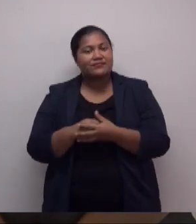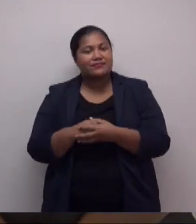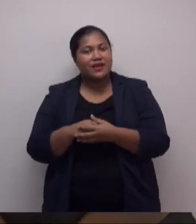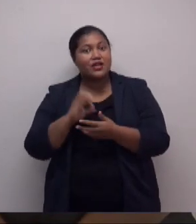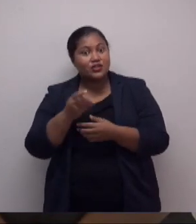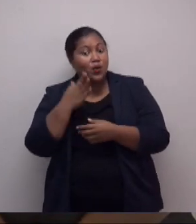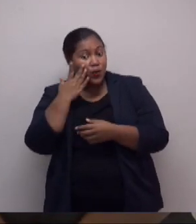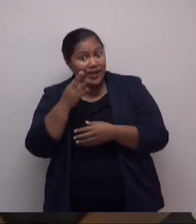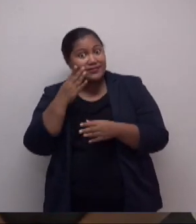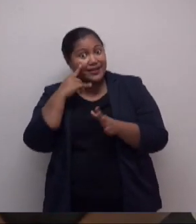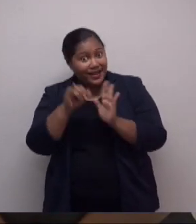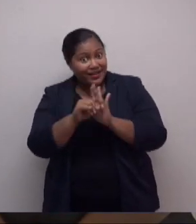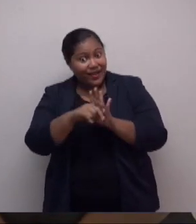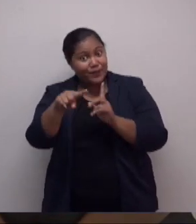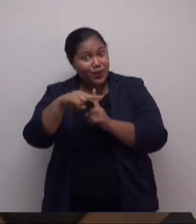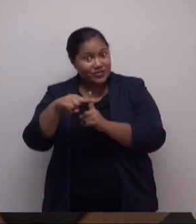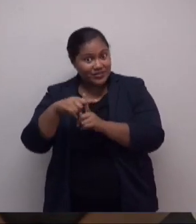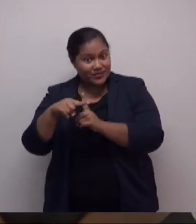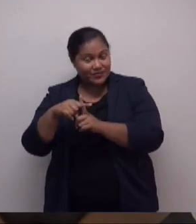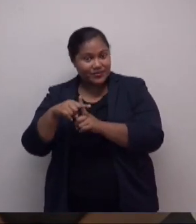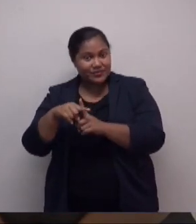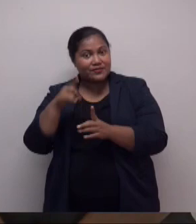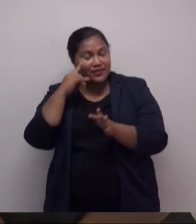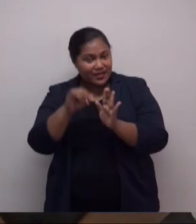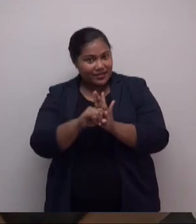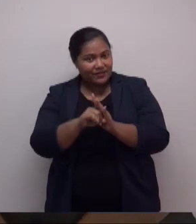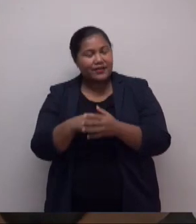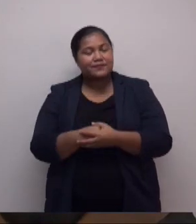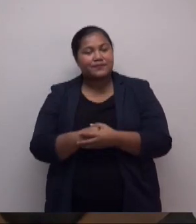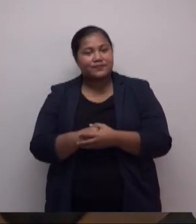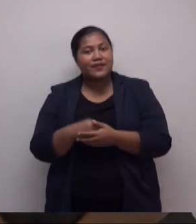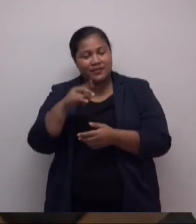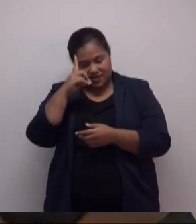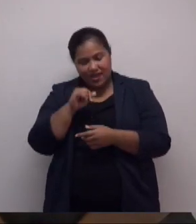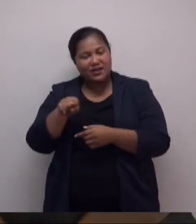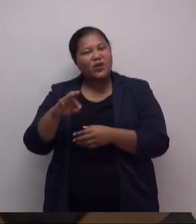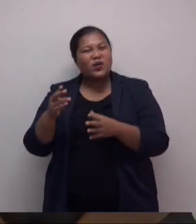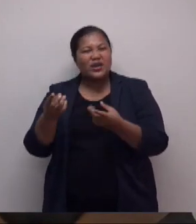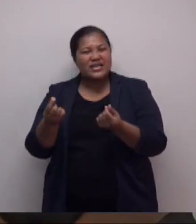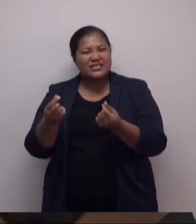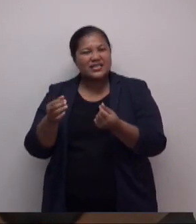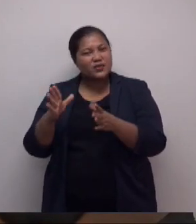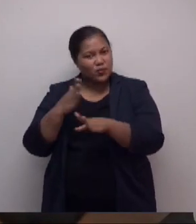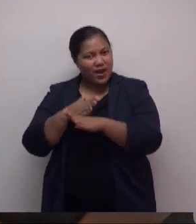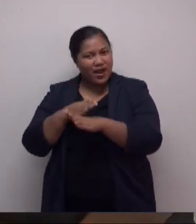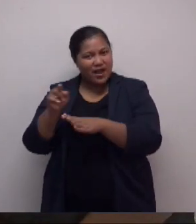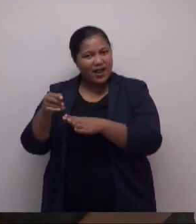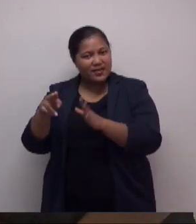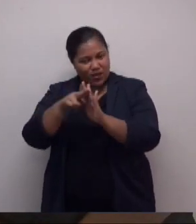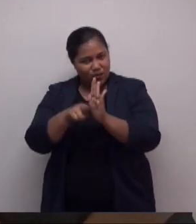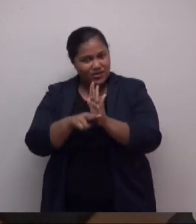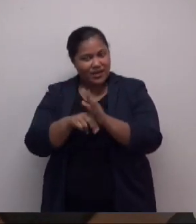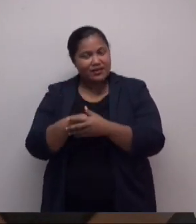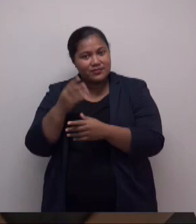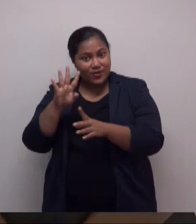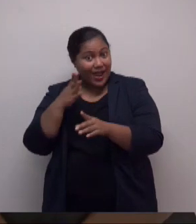are detected by private medical practitioners affiliated with these businesses. It requires hotels to